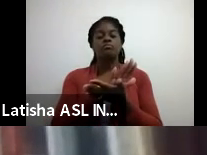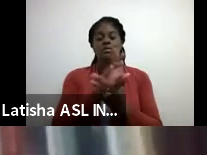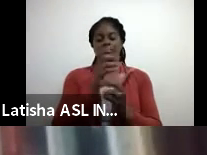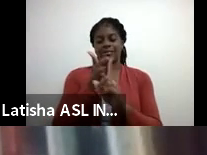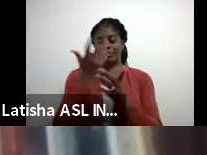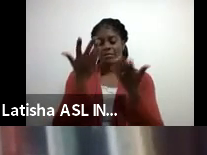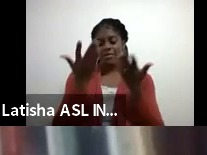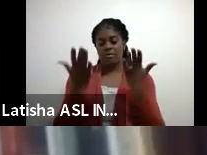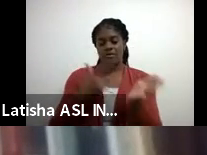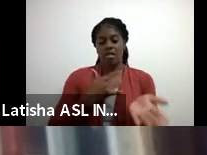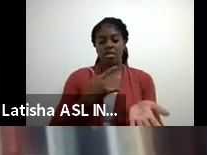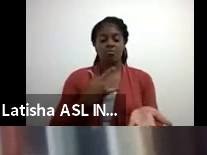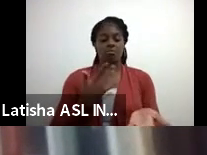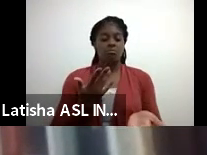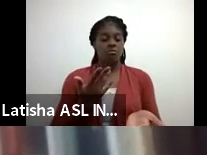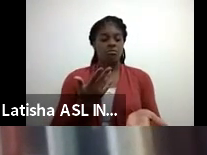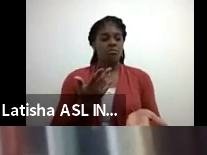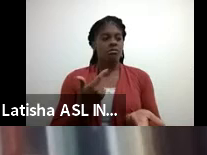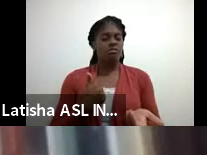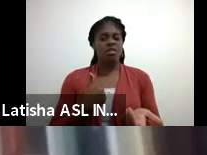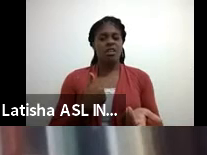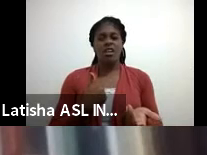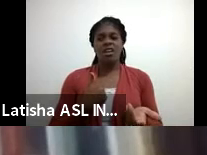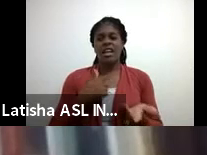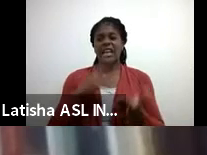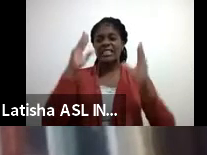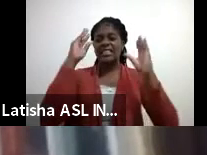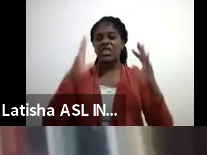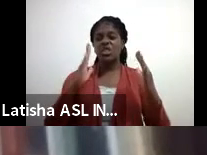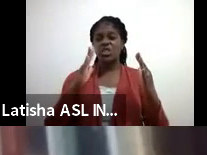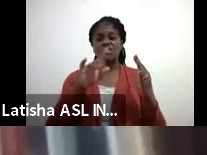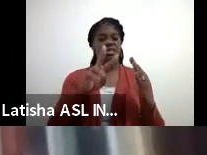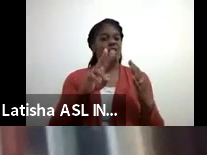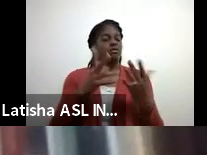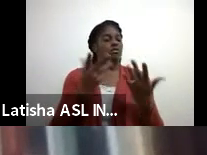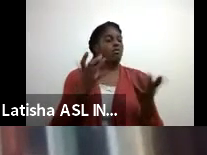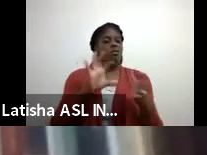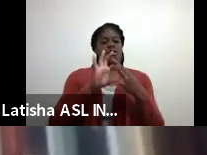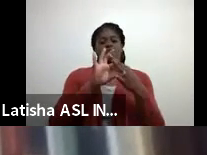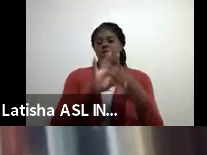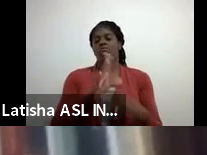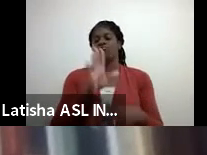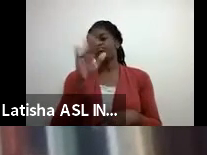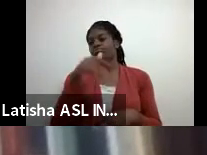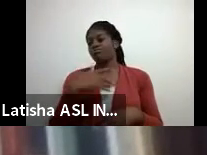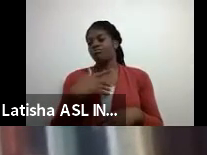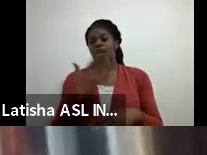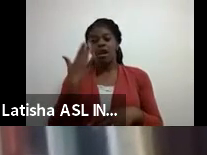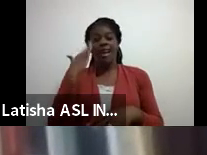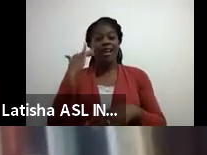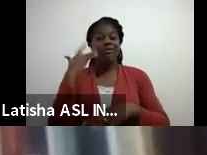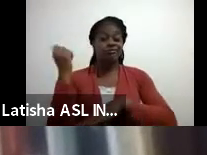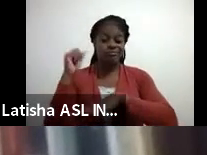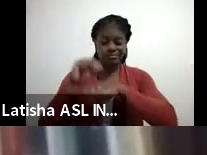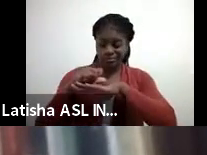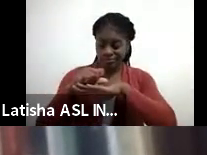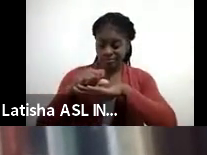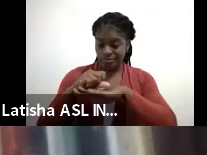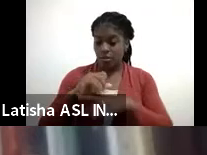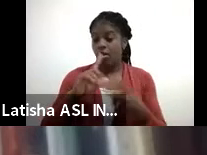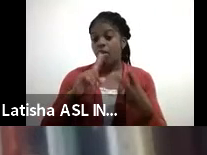feel that they don't want to connect with their teachers, or they just want to put their head down, or a student that